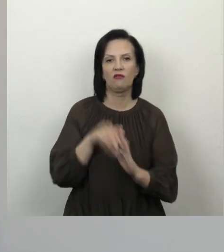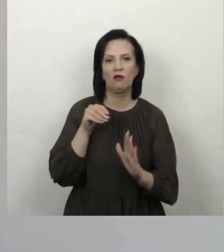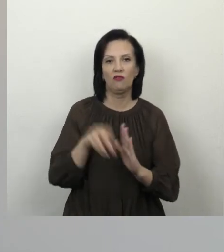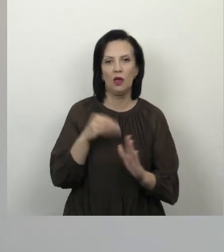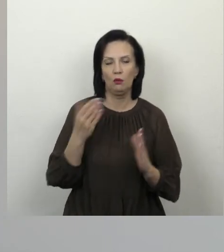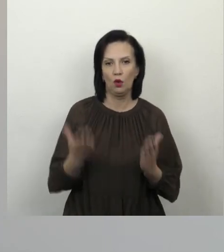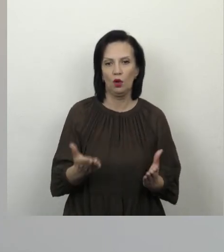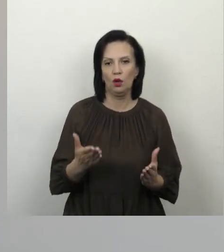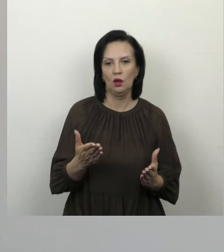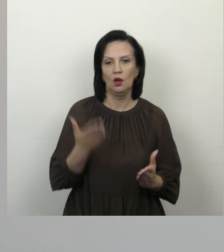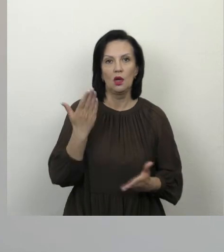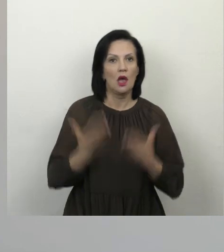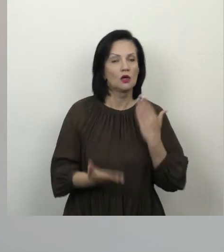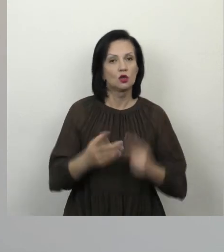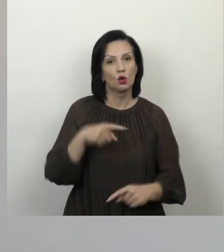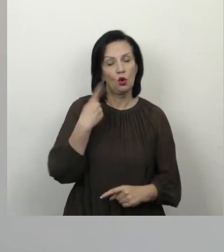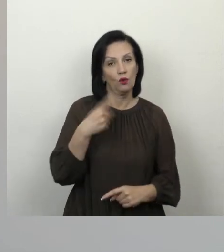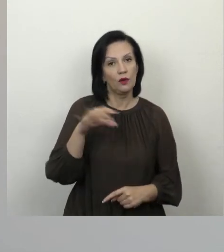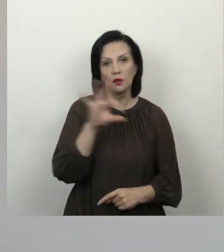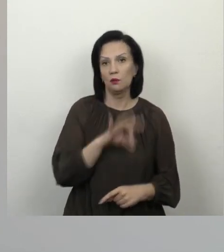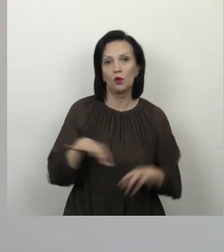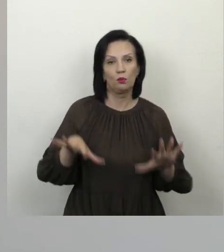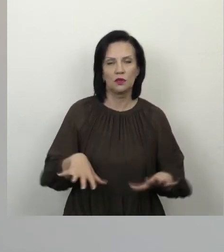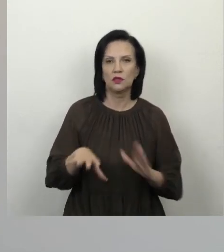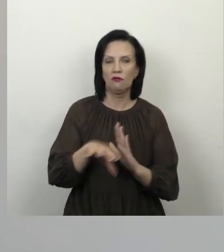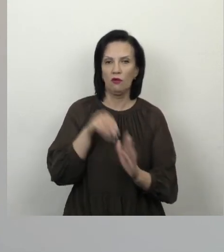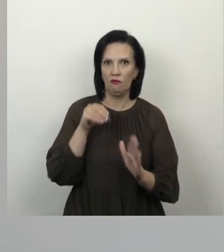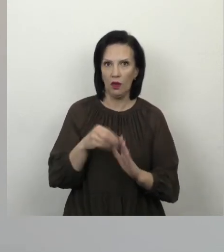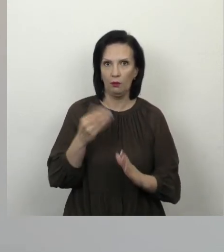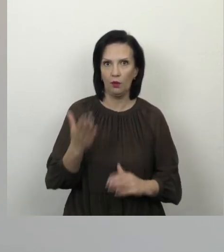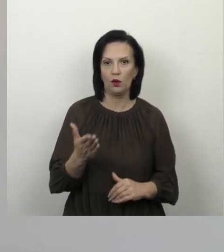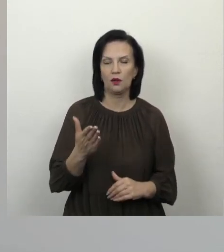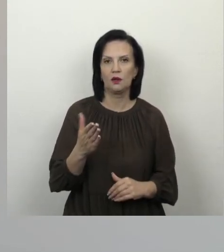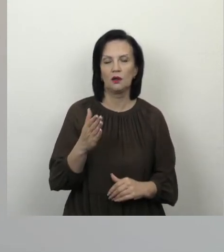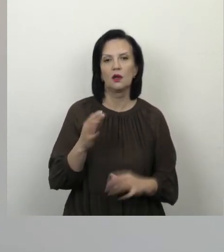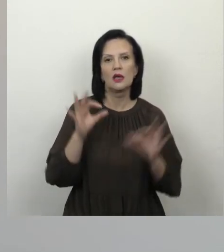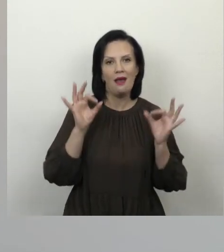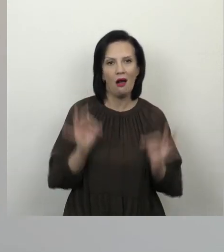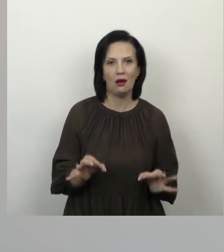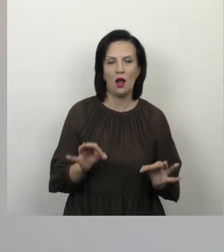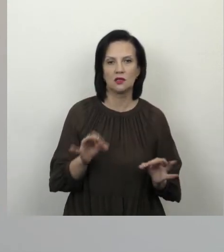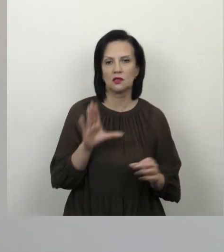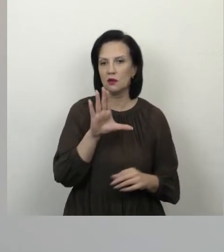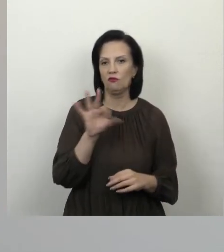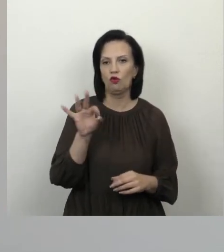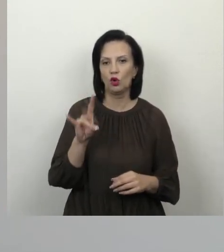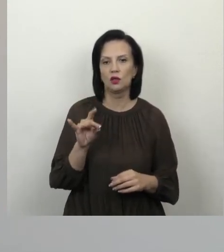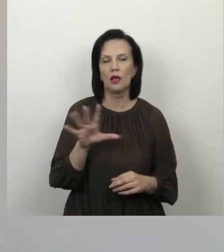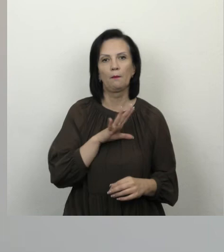the parliamentary elections, and local elections. Talking about local elections,